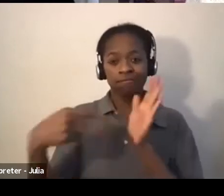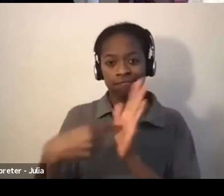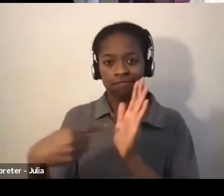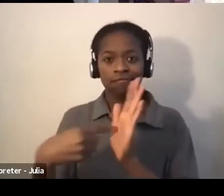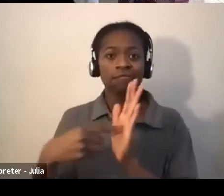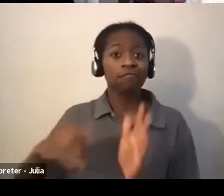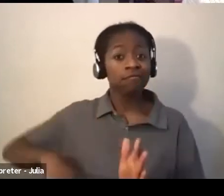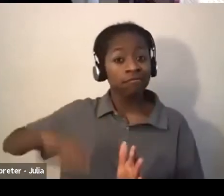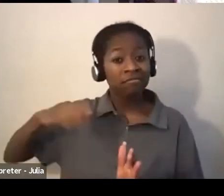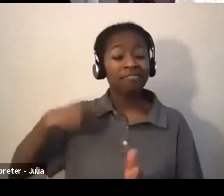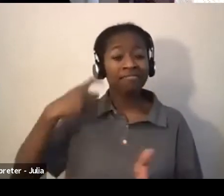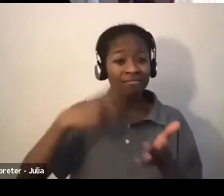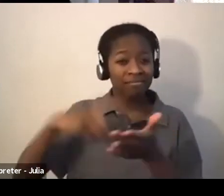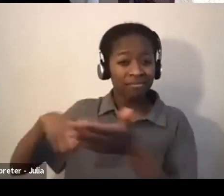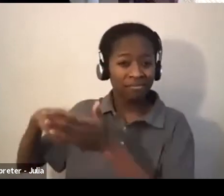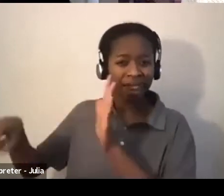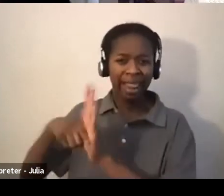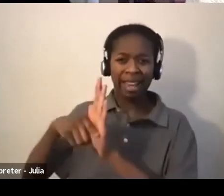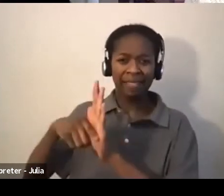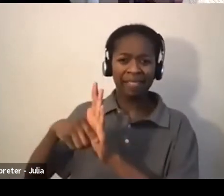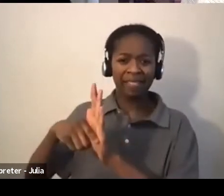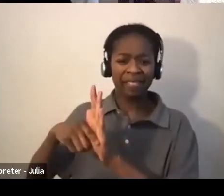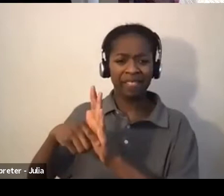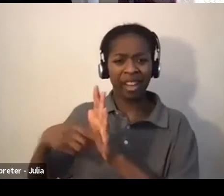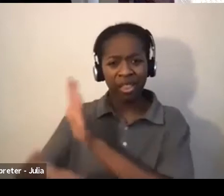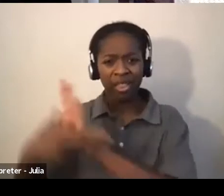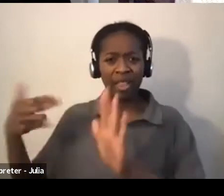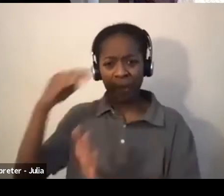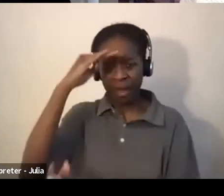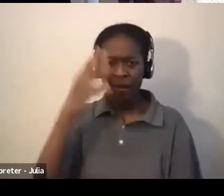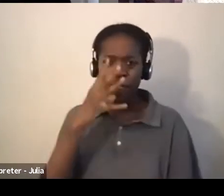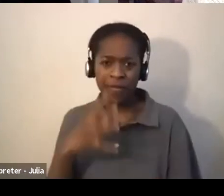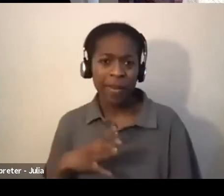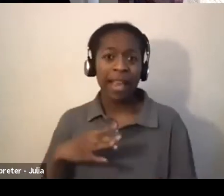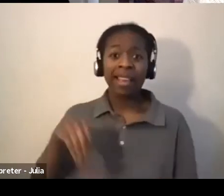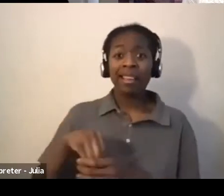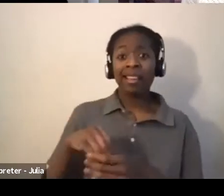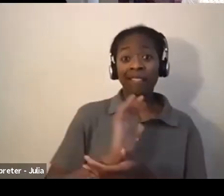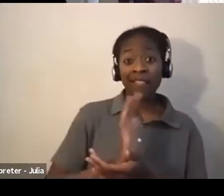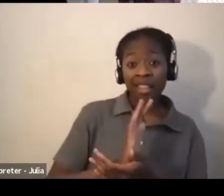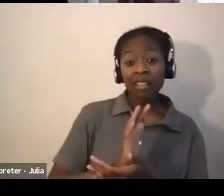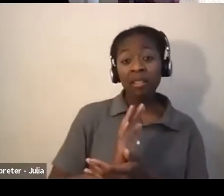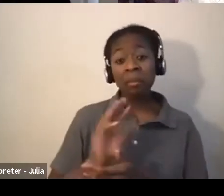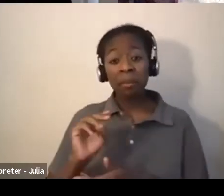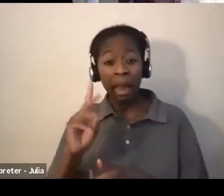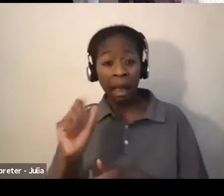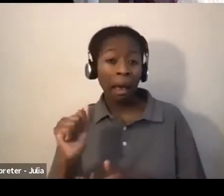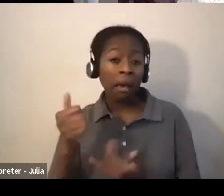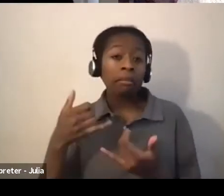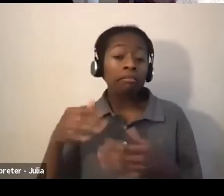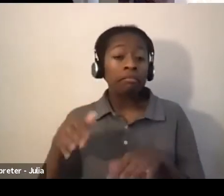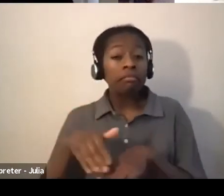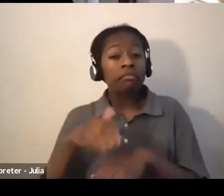as time goes on, the media and like film and all those things are getting better. But I